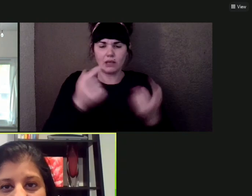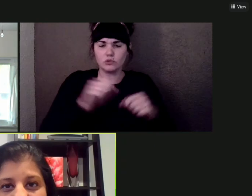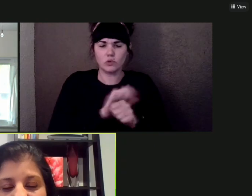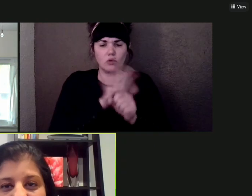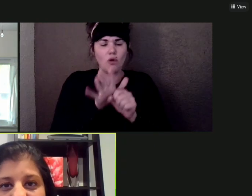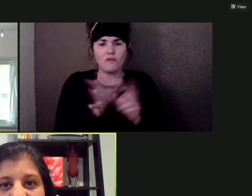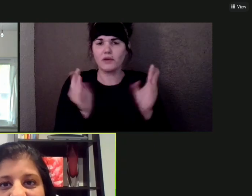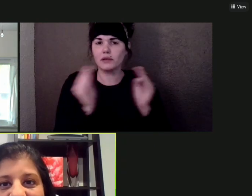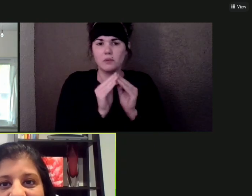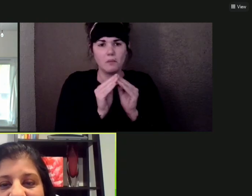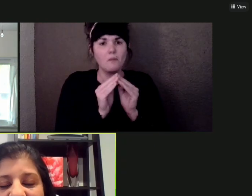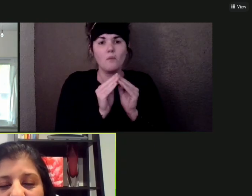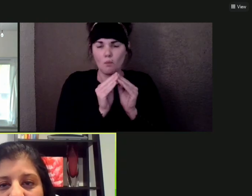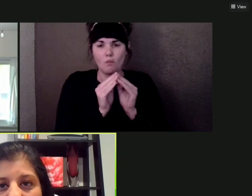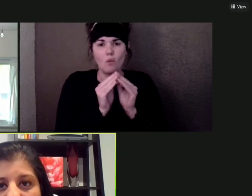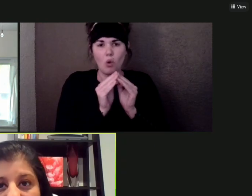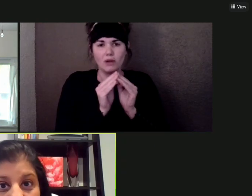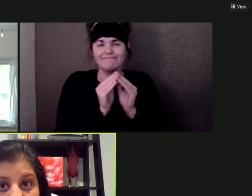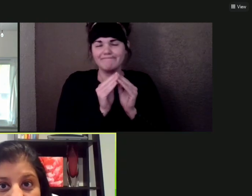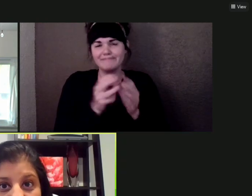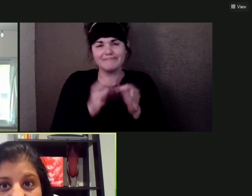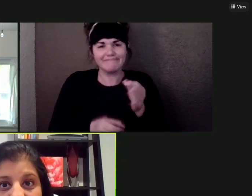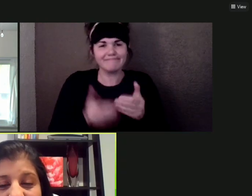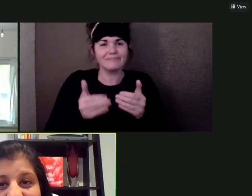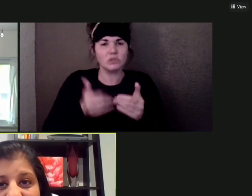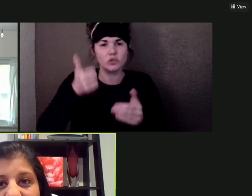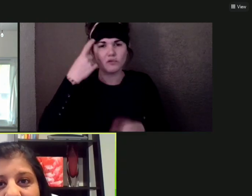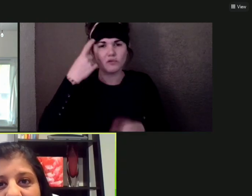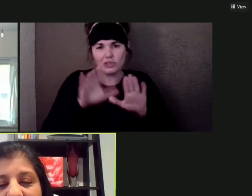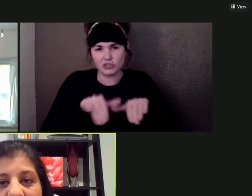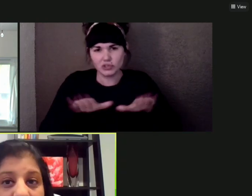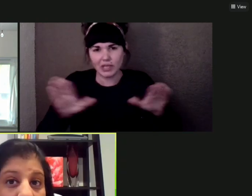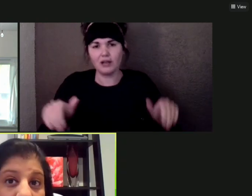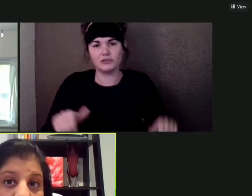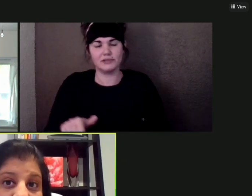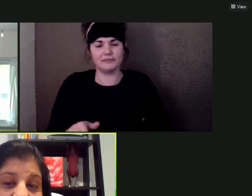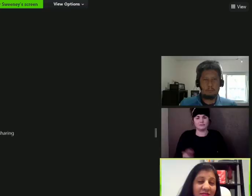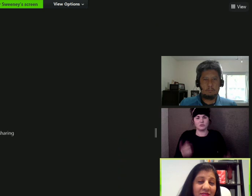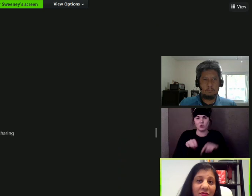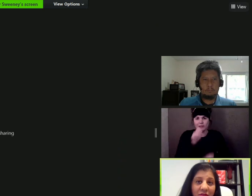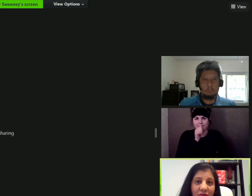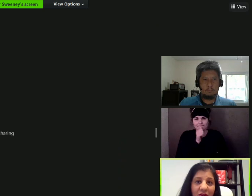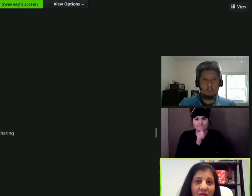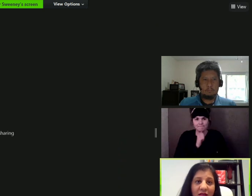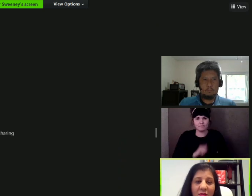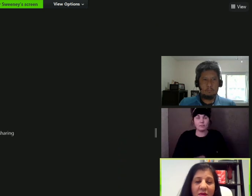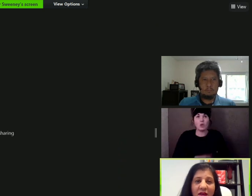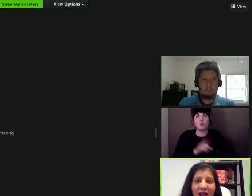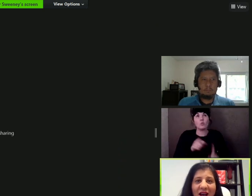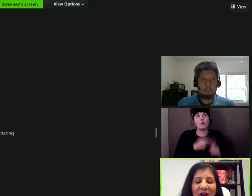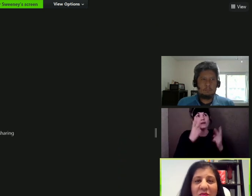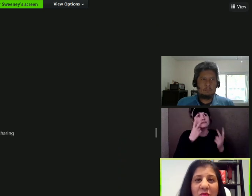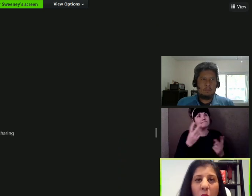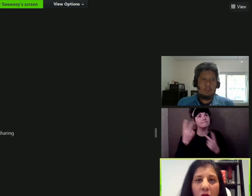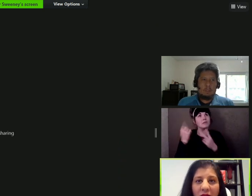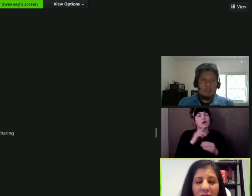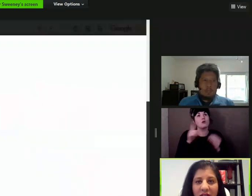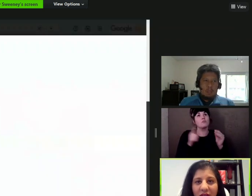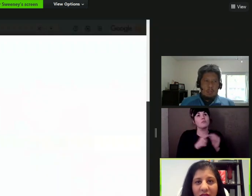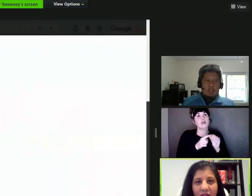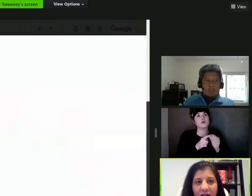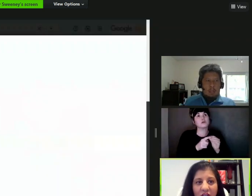to appreciate them. And as we think back to those teachers that, uh, that influence us, I'm, I'm lucky to have several of them. Um, but